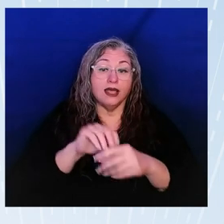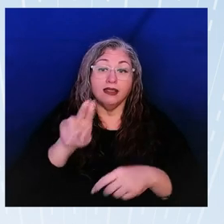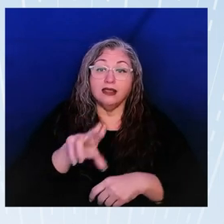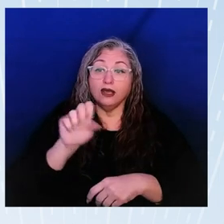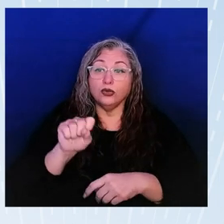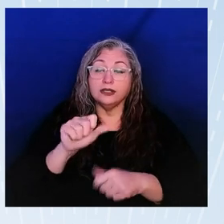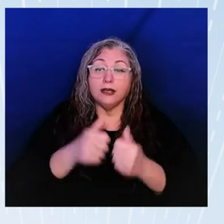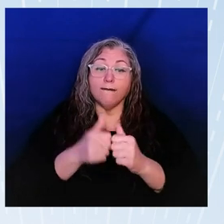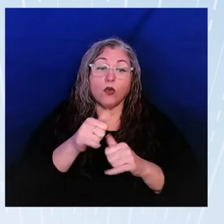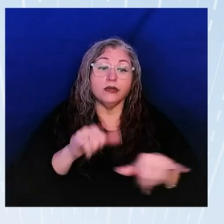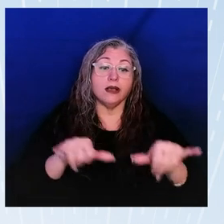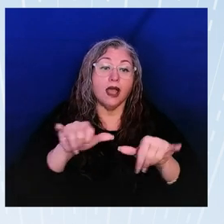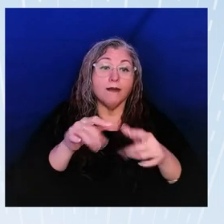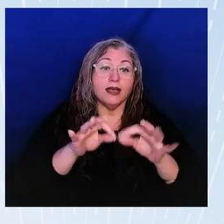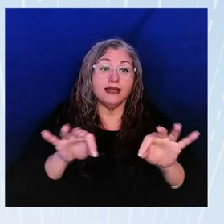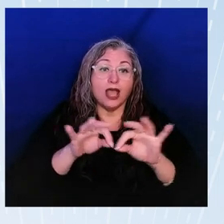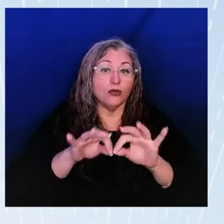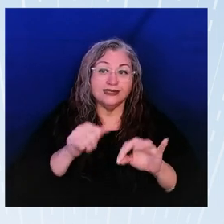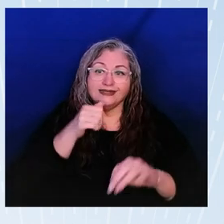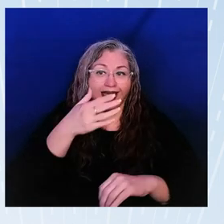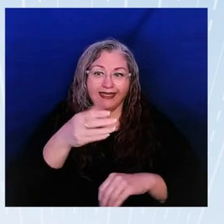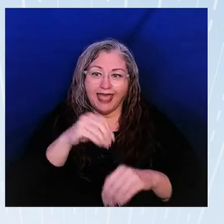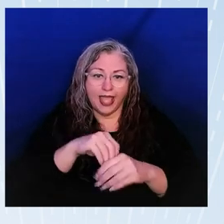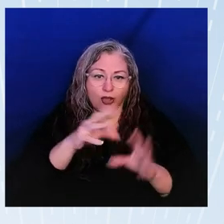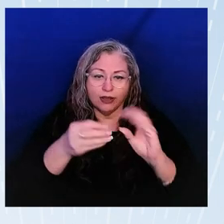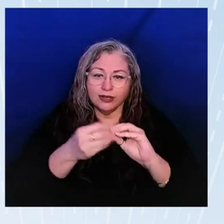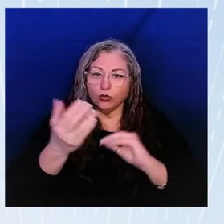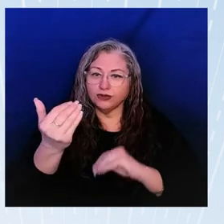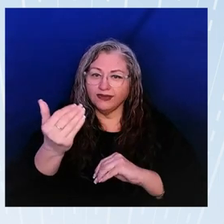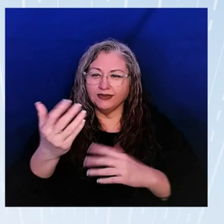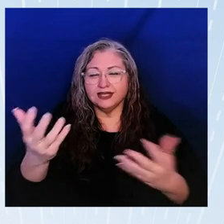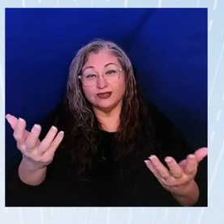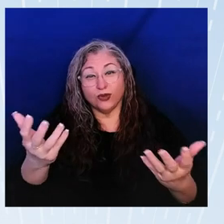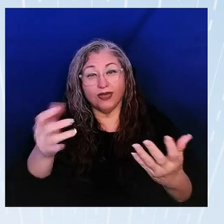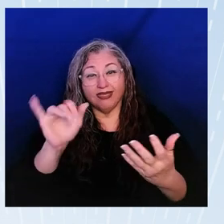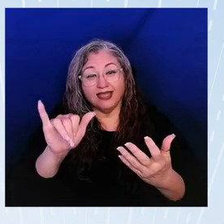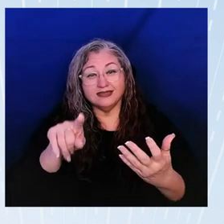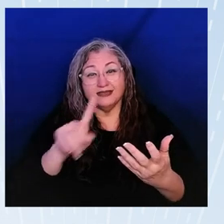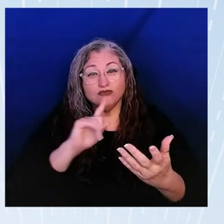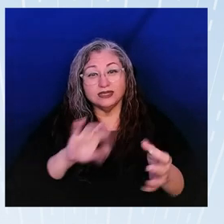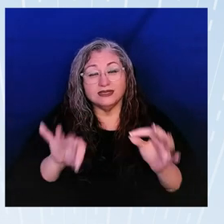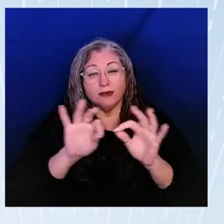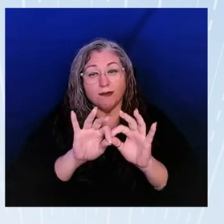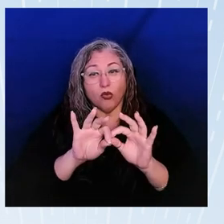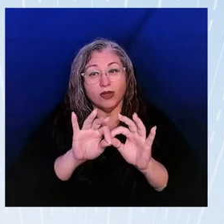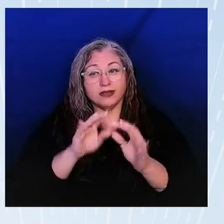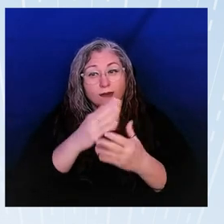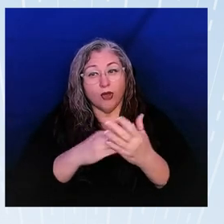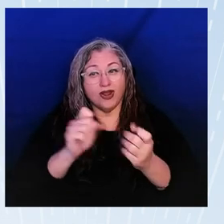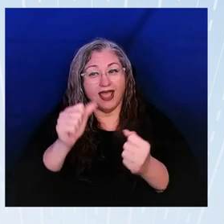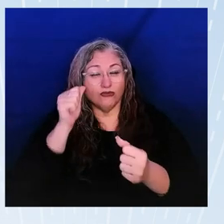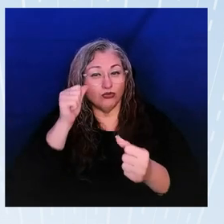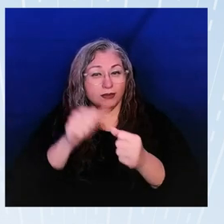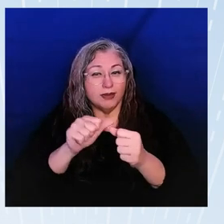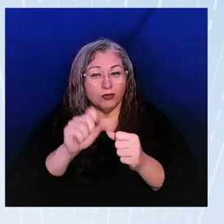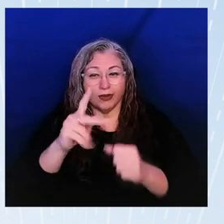most common languages are not in those 15. And so that's an important aspect to remember. Thank